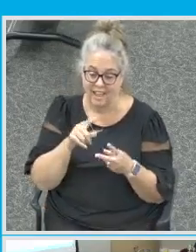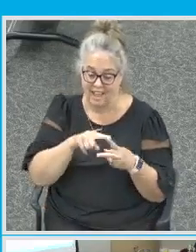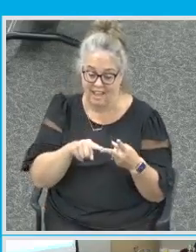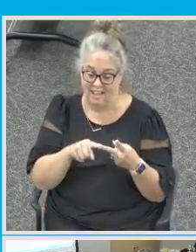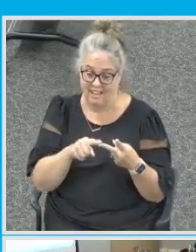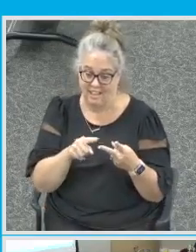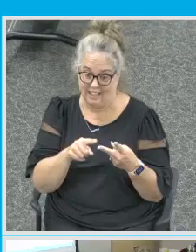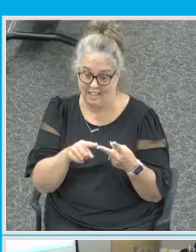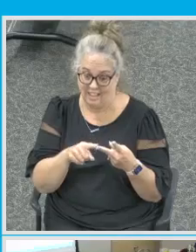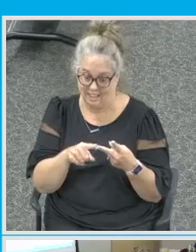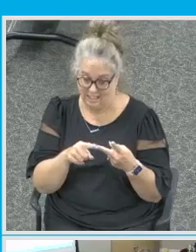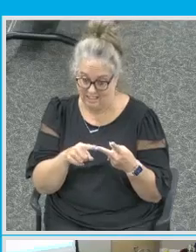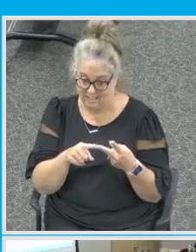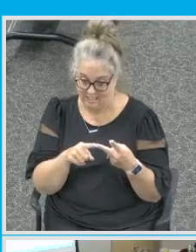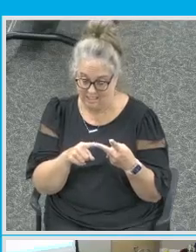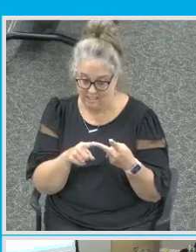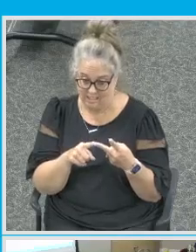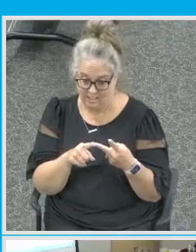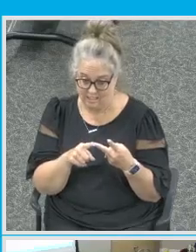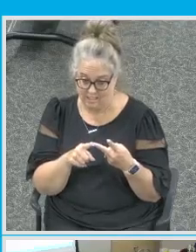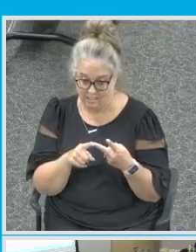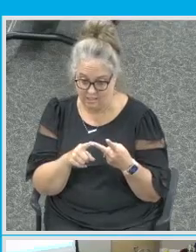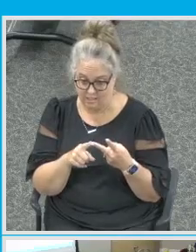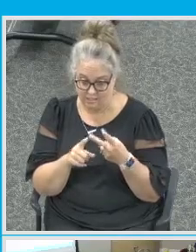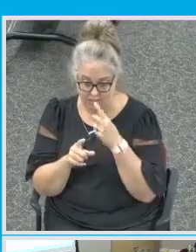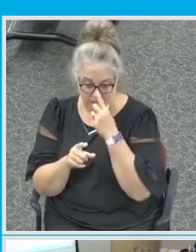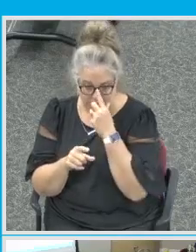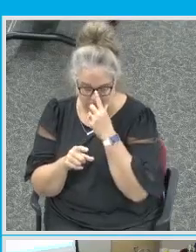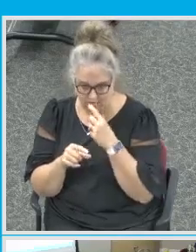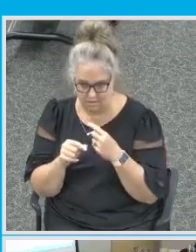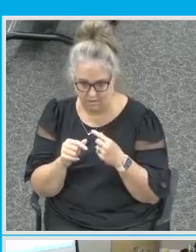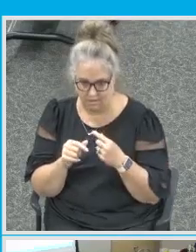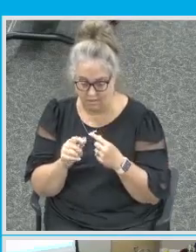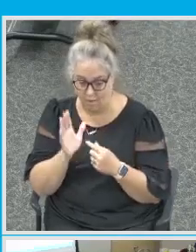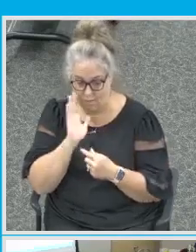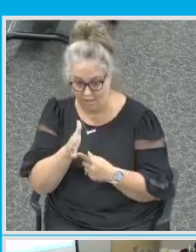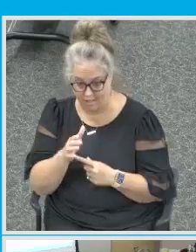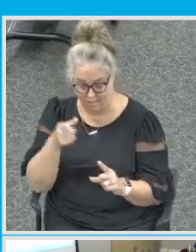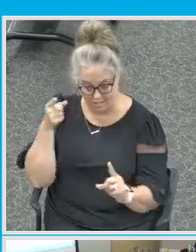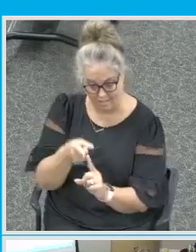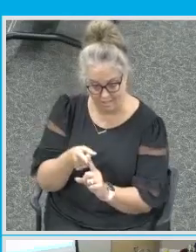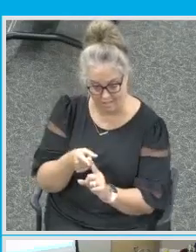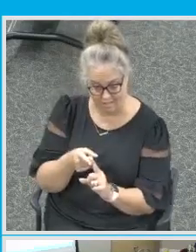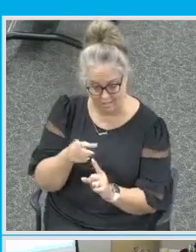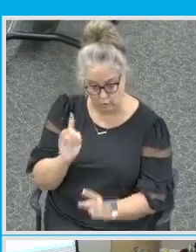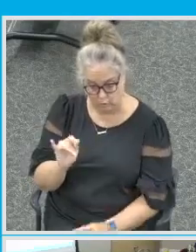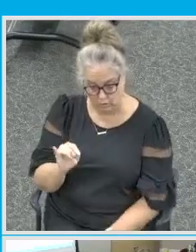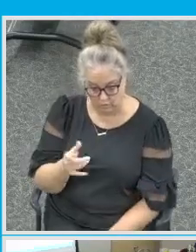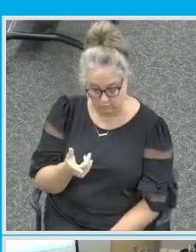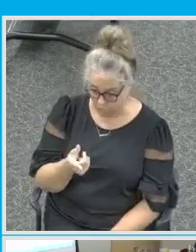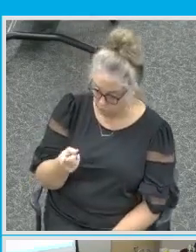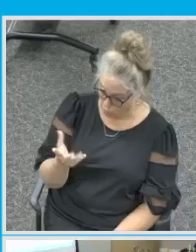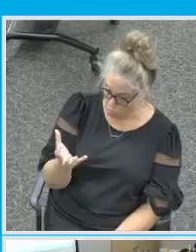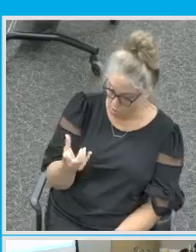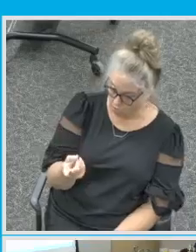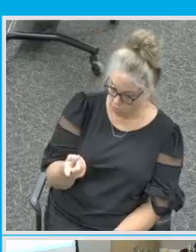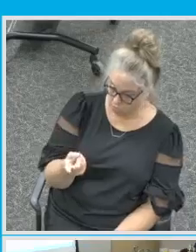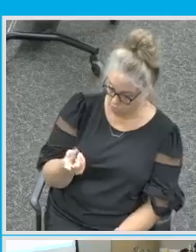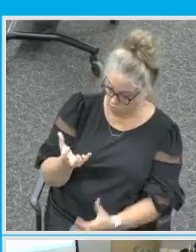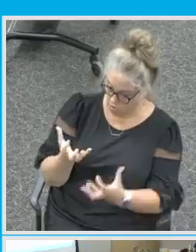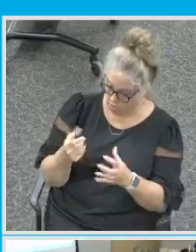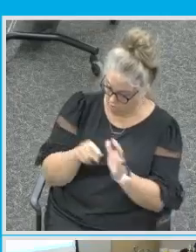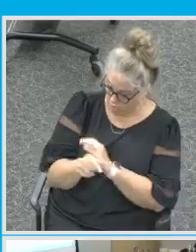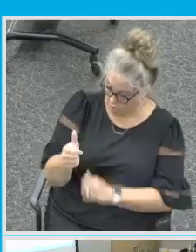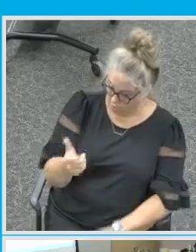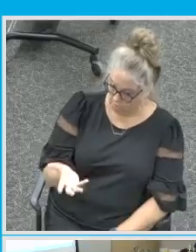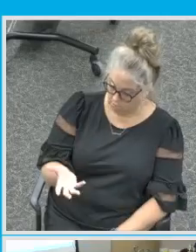question. The reality is if you ask someone, are you thinking about killing yourself? More often than not, they're stopped in their tracks. And we ask that you ask it twice because